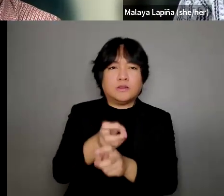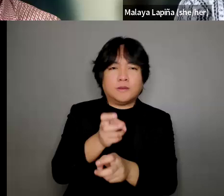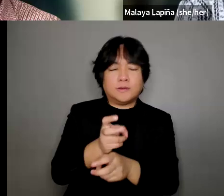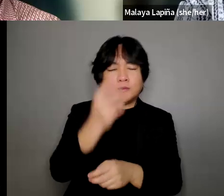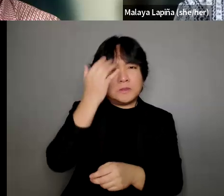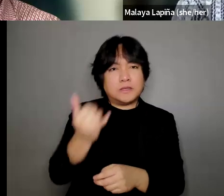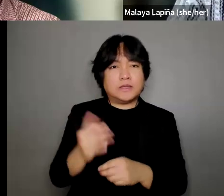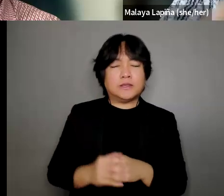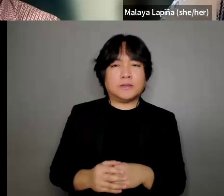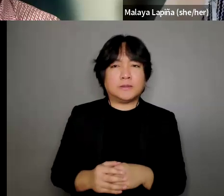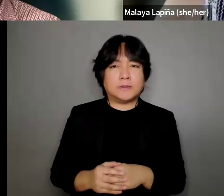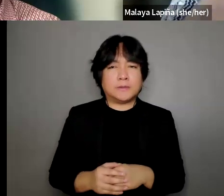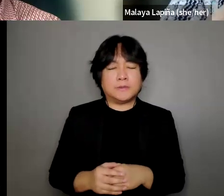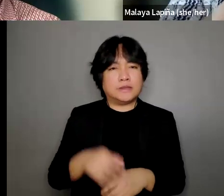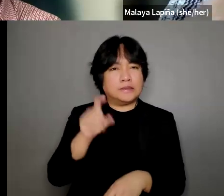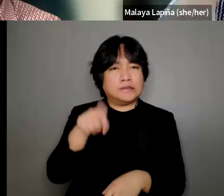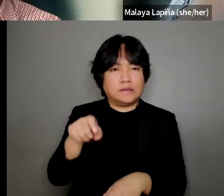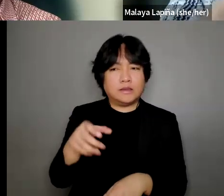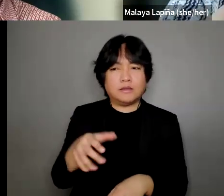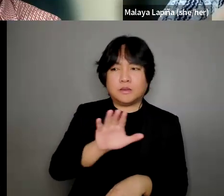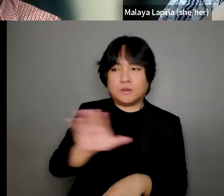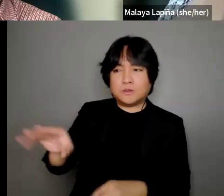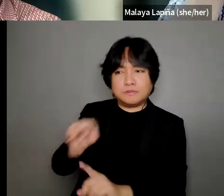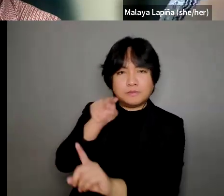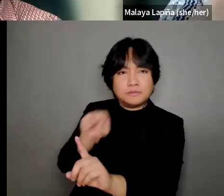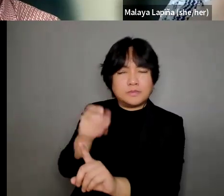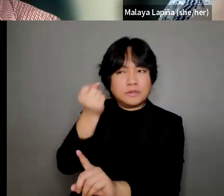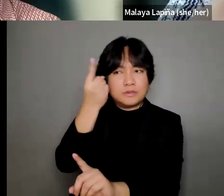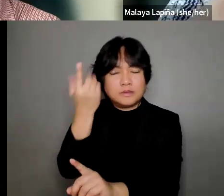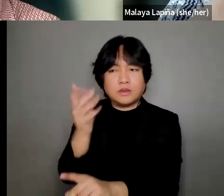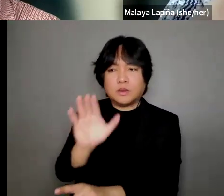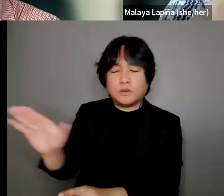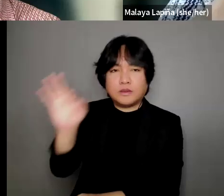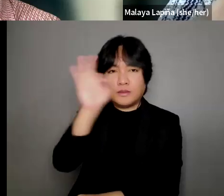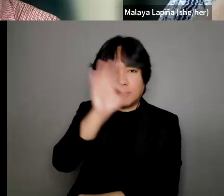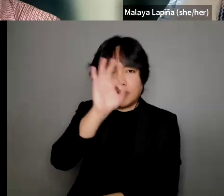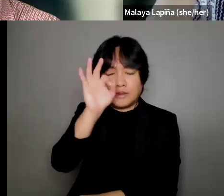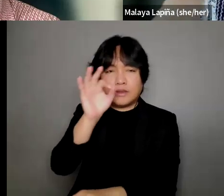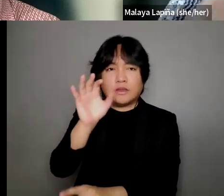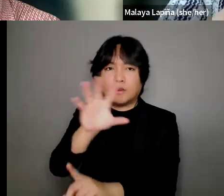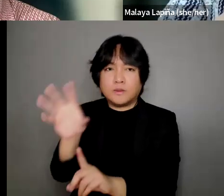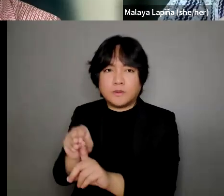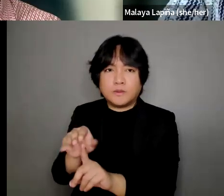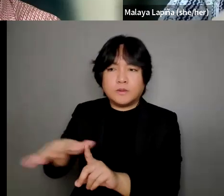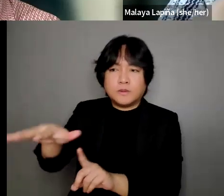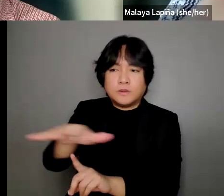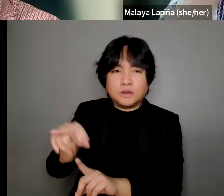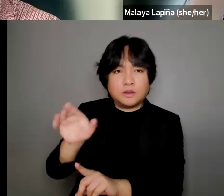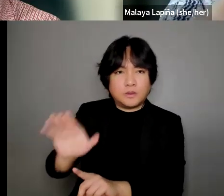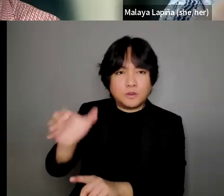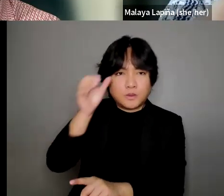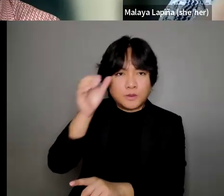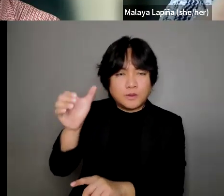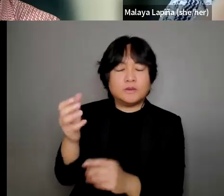to really do or to understand the transness in a Filipino setting, in a Filipino context. But